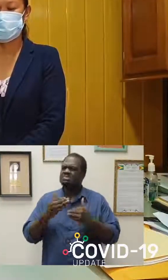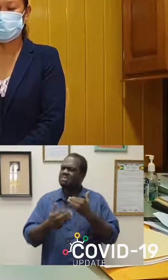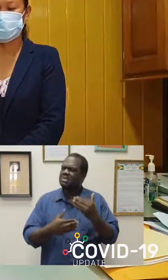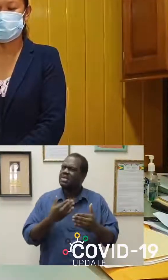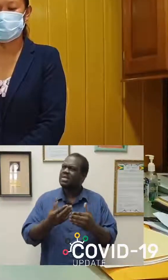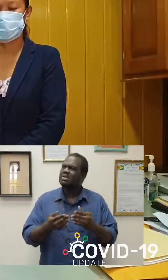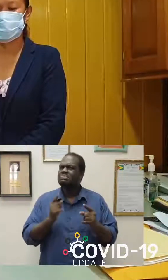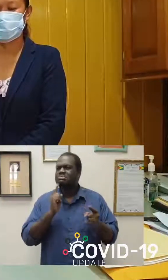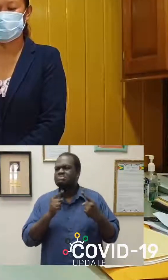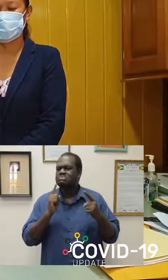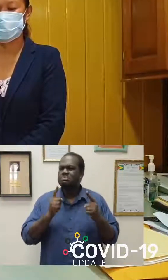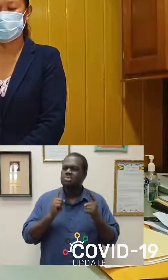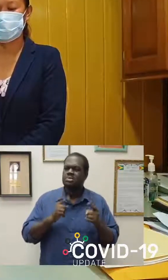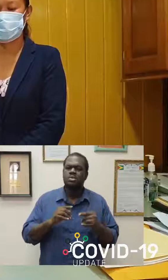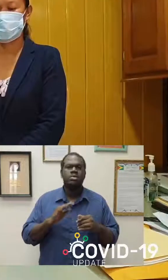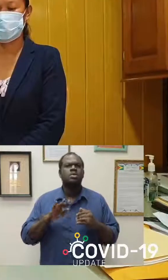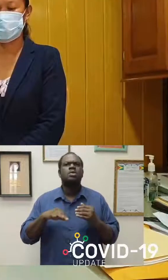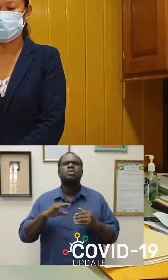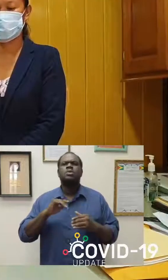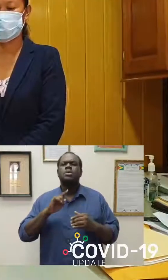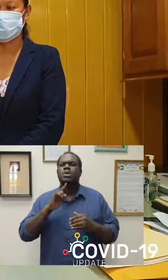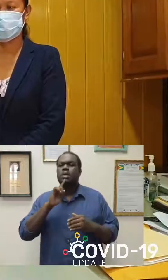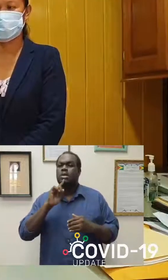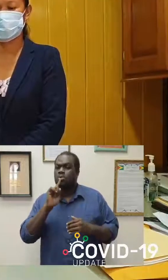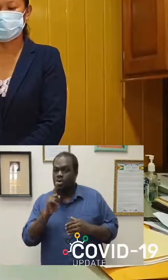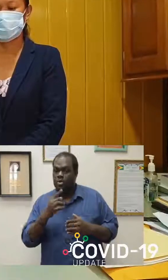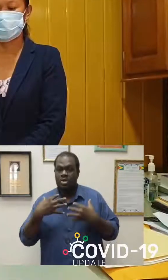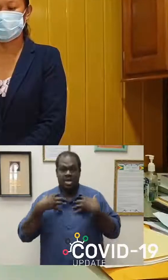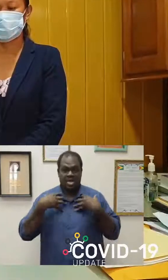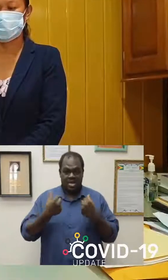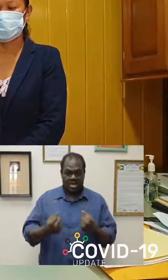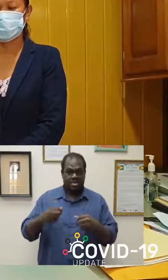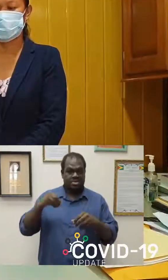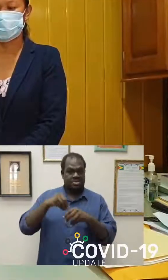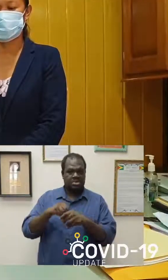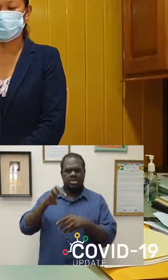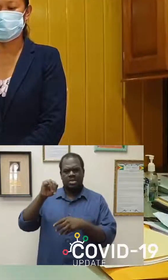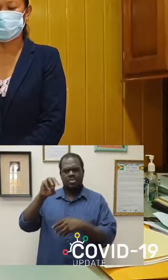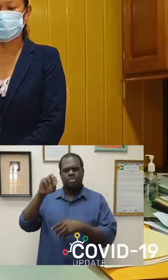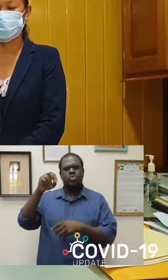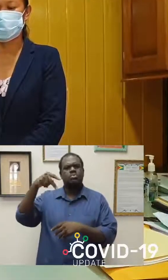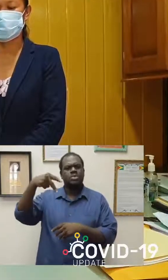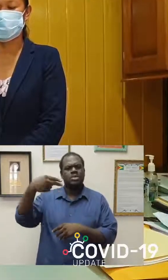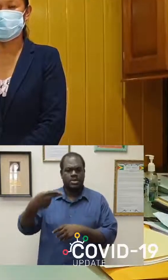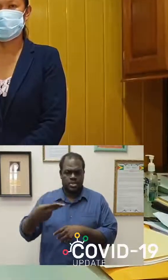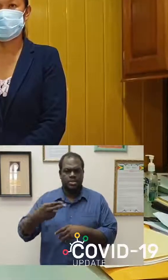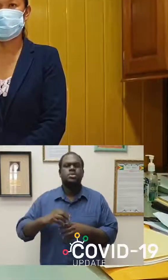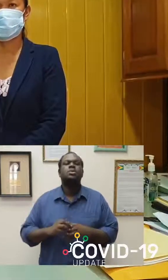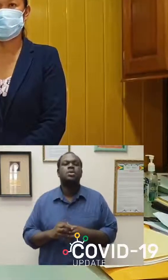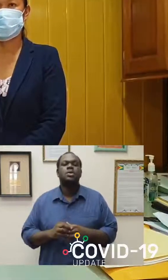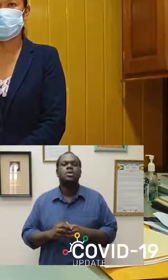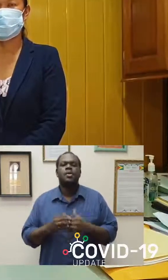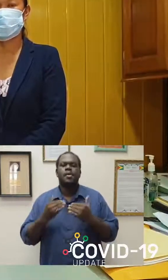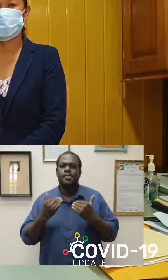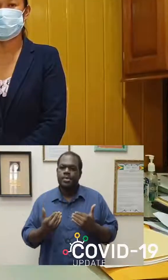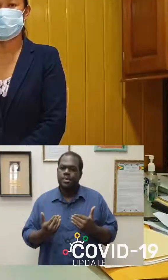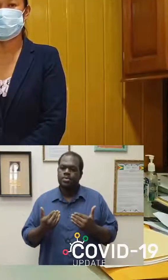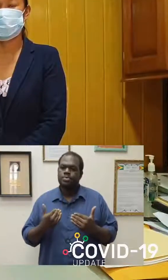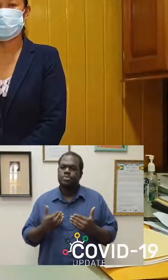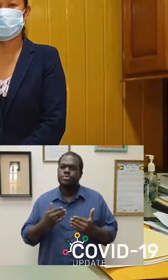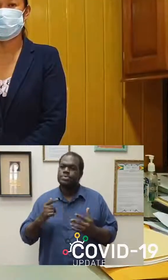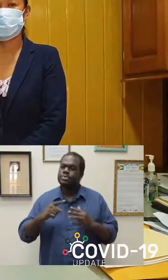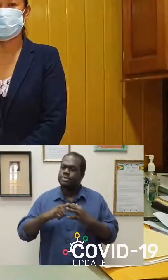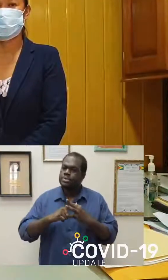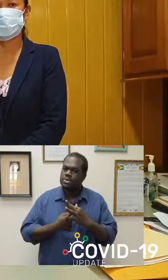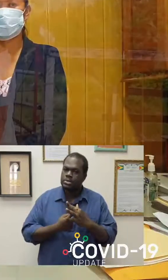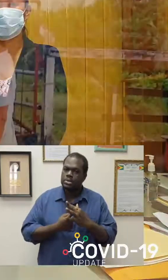and make decisions as it relates to the health order issued by the Ministry of Public Health. So far, we have